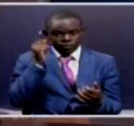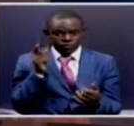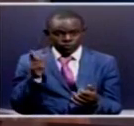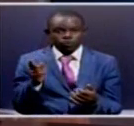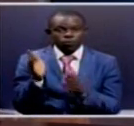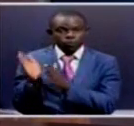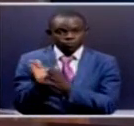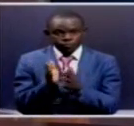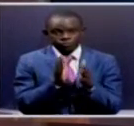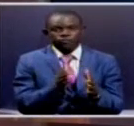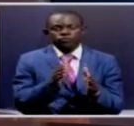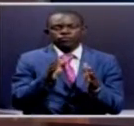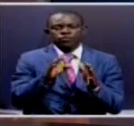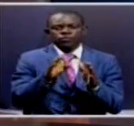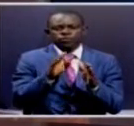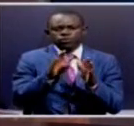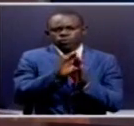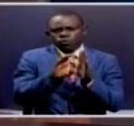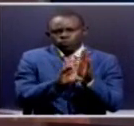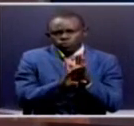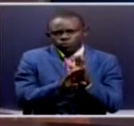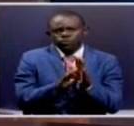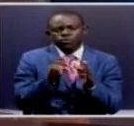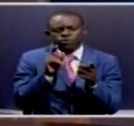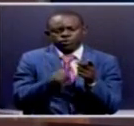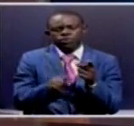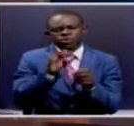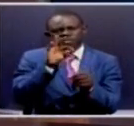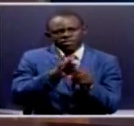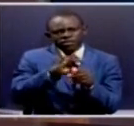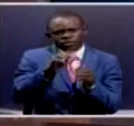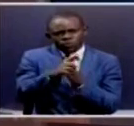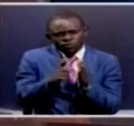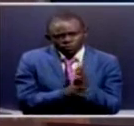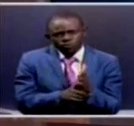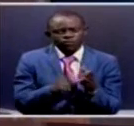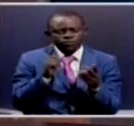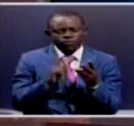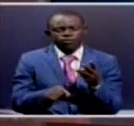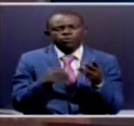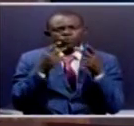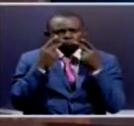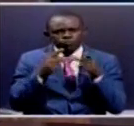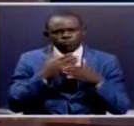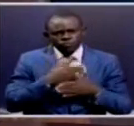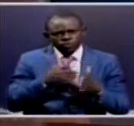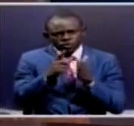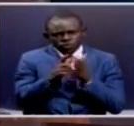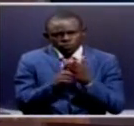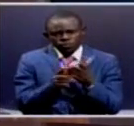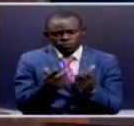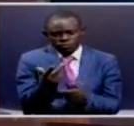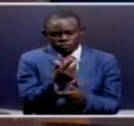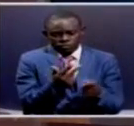a national dialogue bill that will look at the constitutional, electoral process, Public Order Act, and the political parties bill. Voices